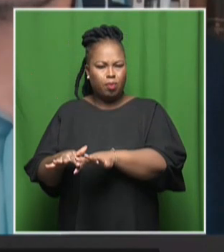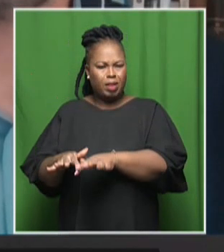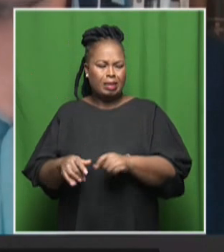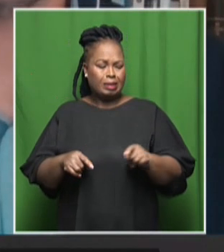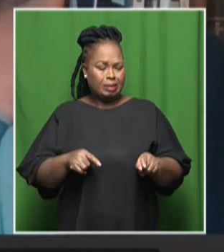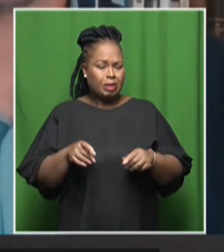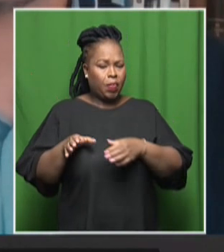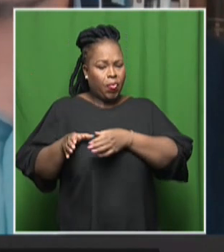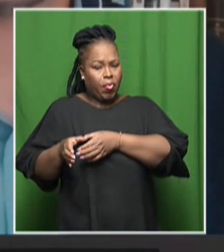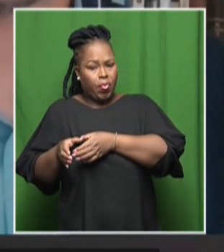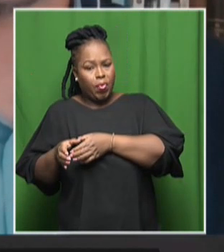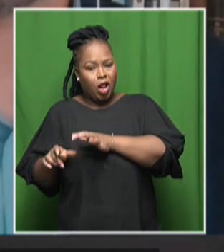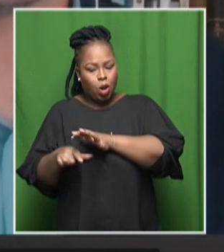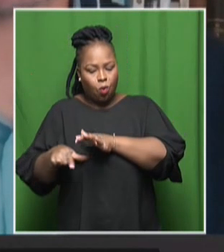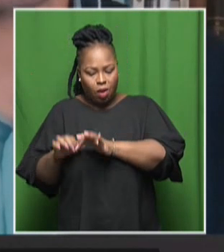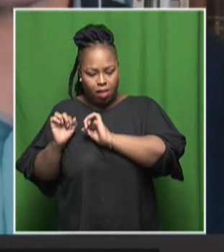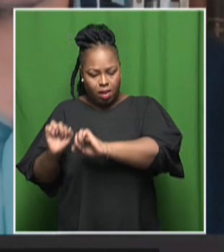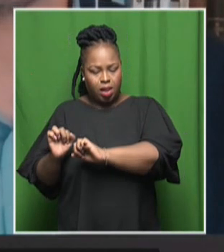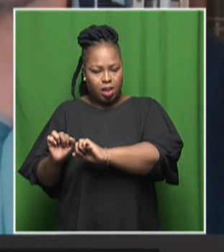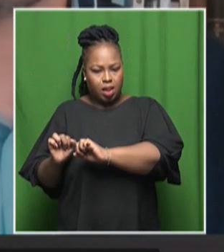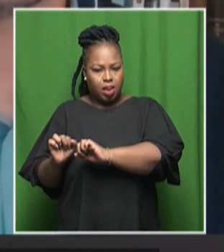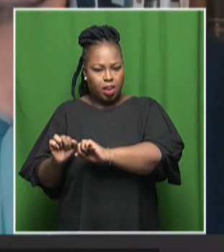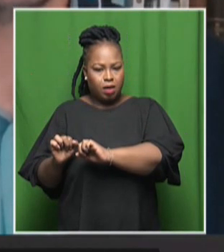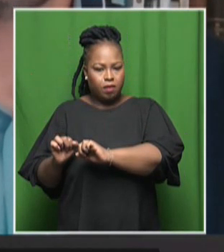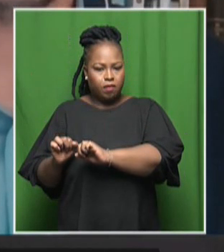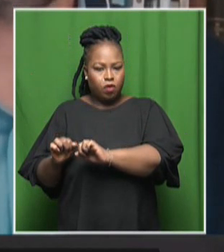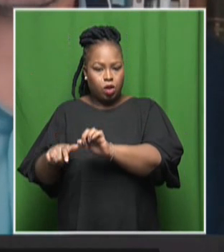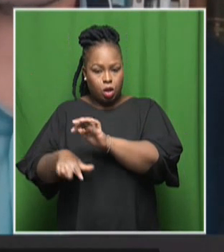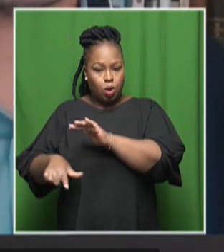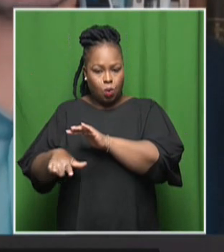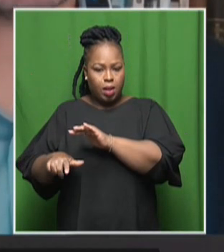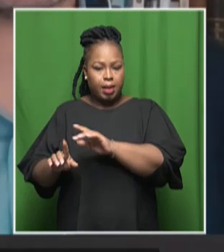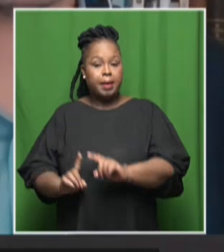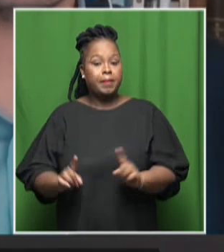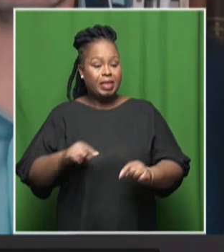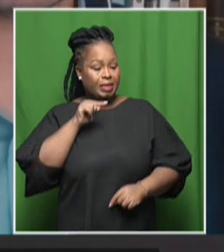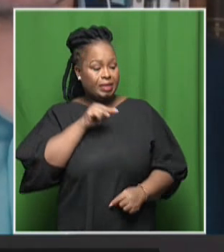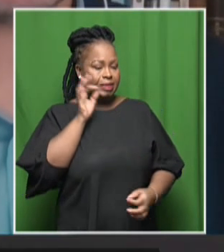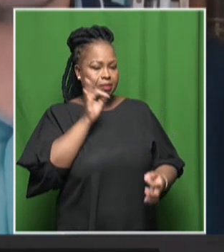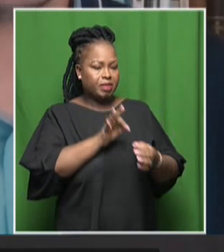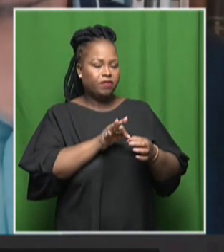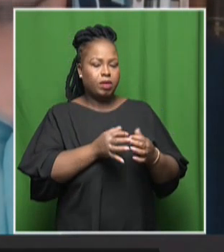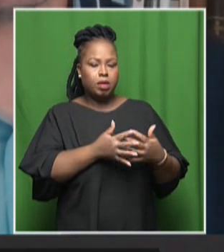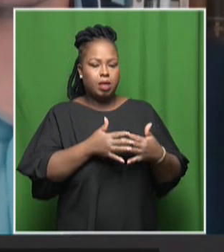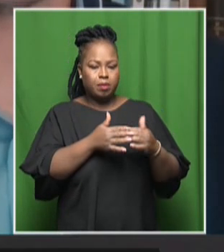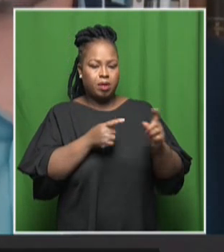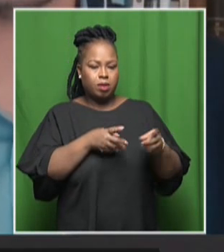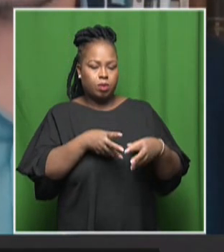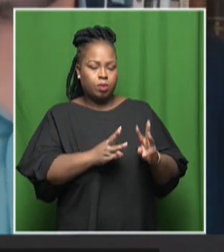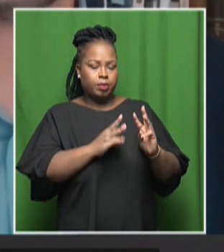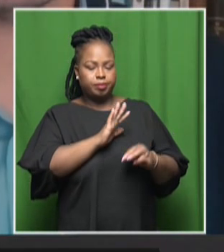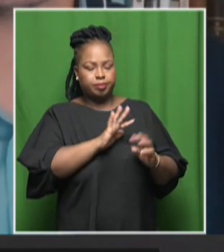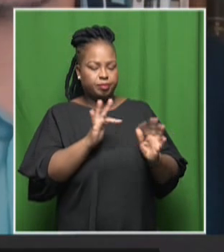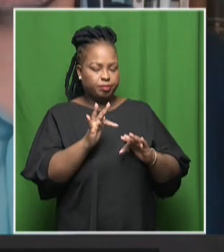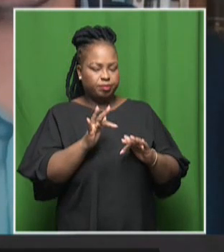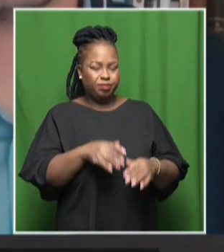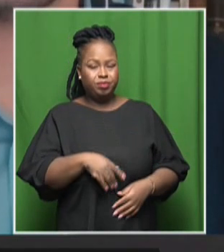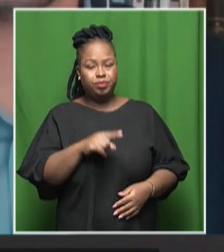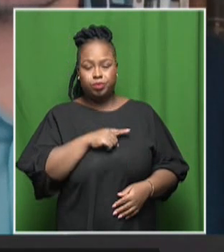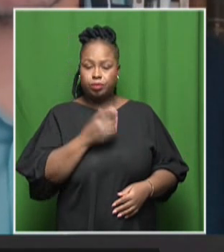smaller, more localized weather systems, the tropical lows. Now, in this specific case, the numerical weather prediction models